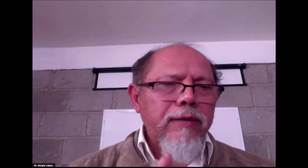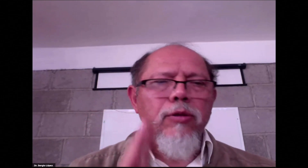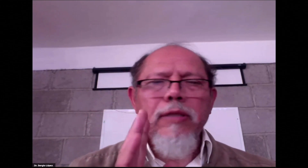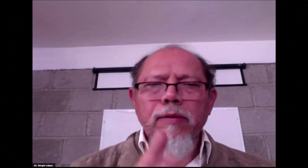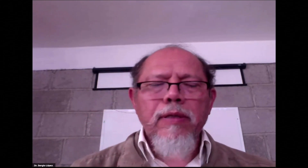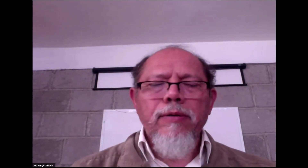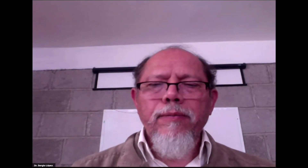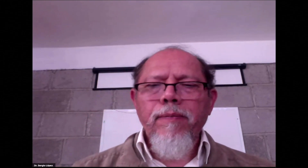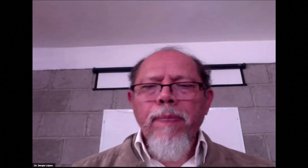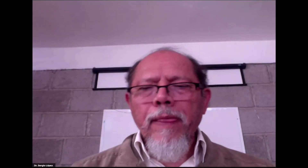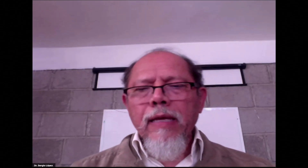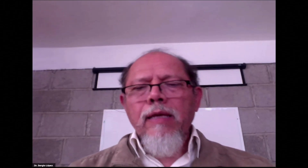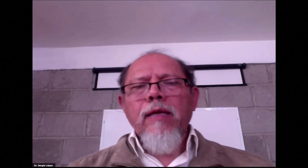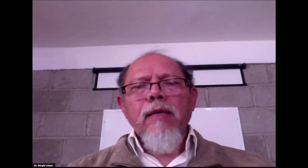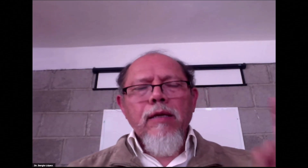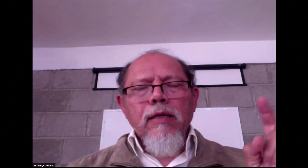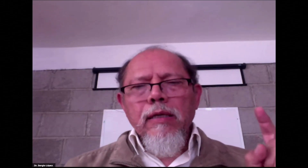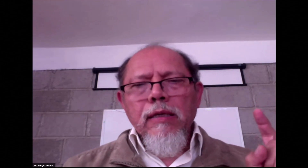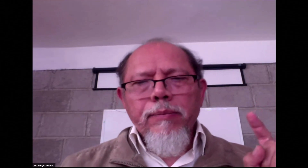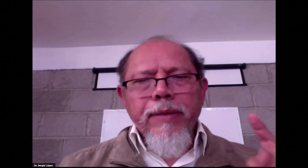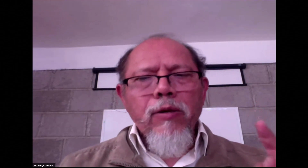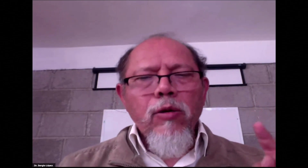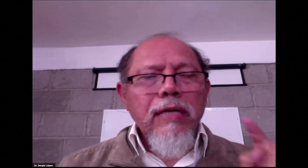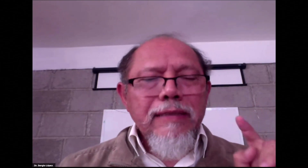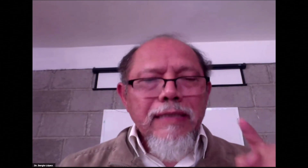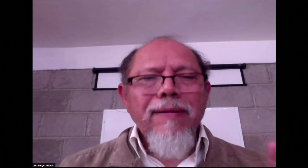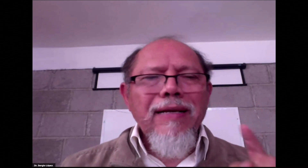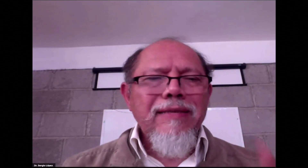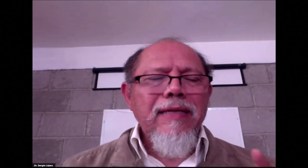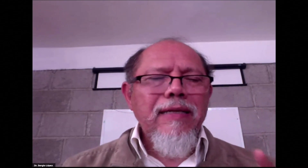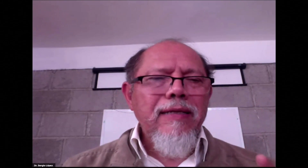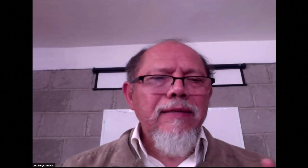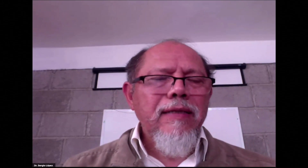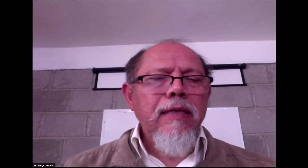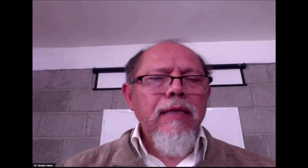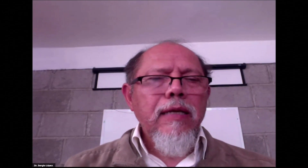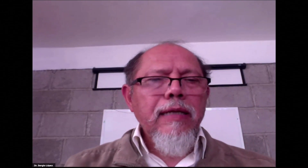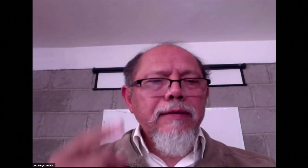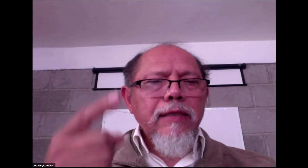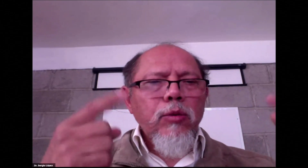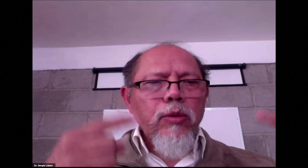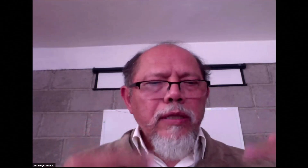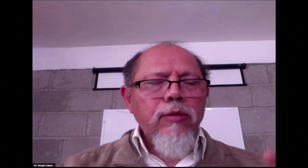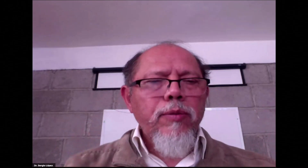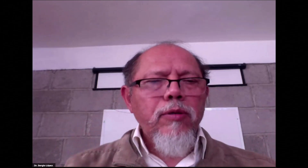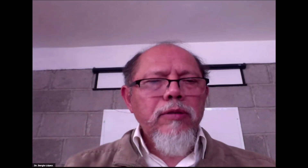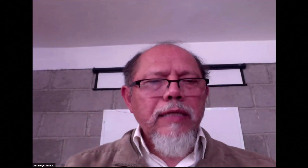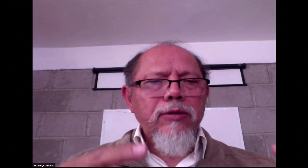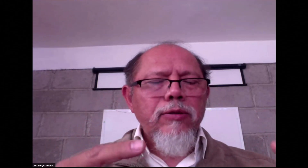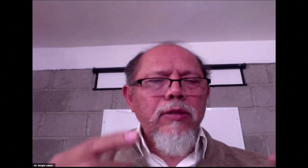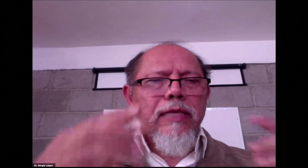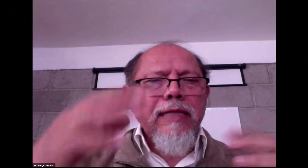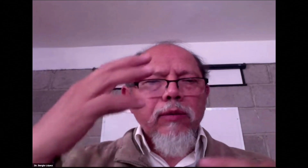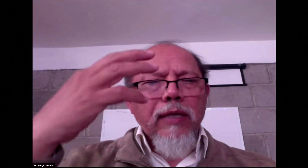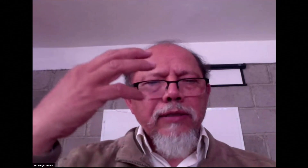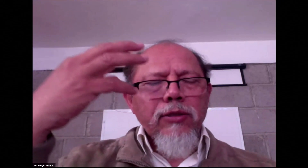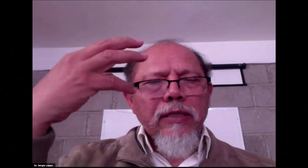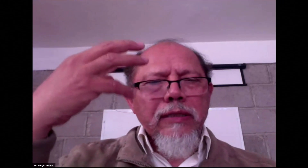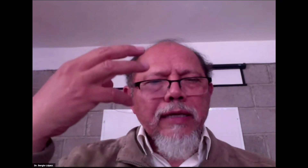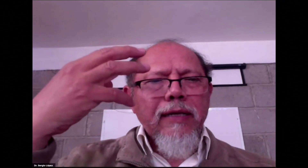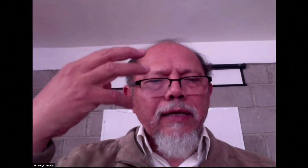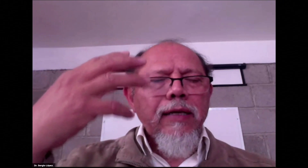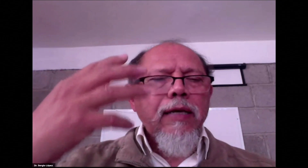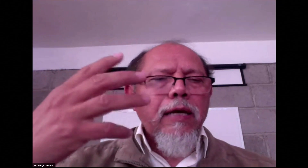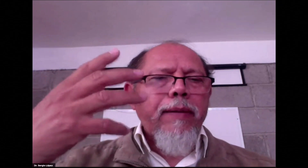increases. It's not going to be moved, I agree. But what it's going to do is to restitute a